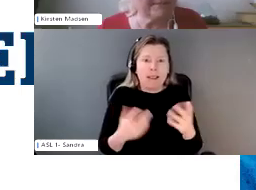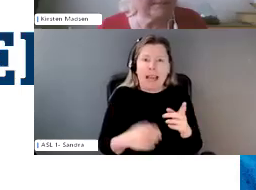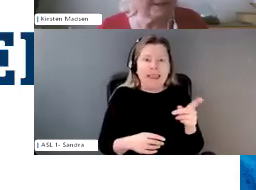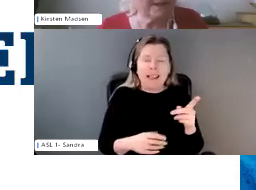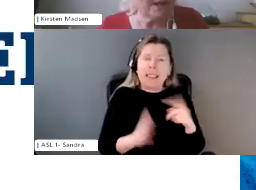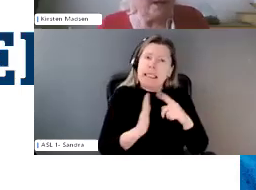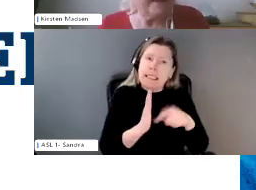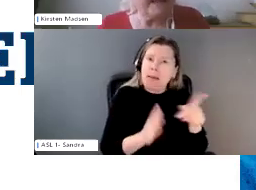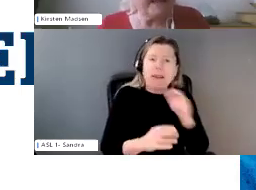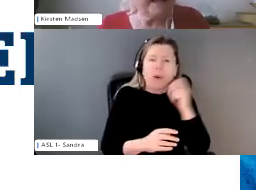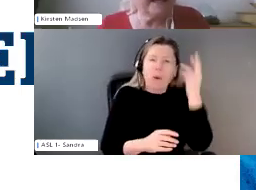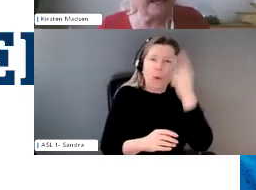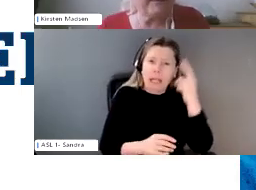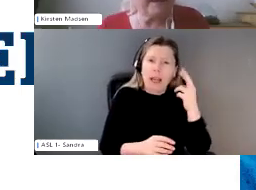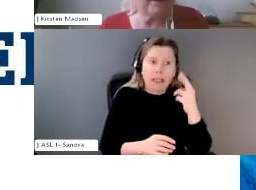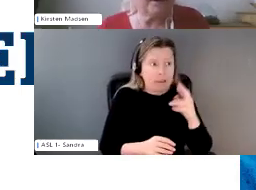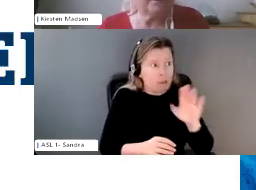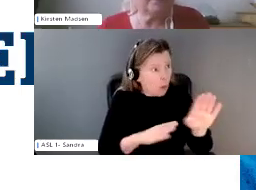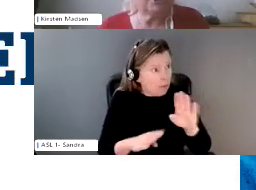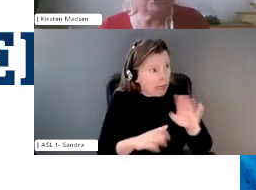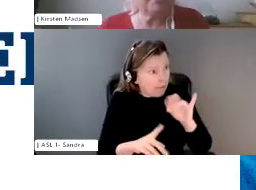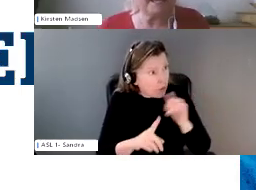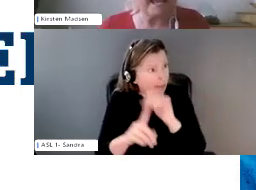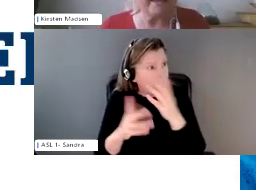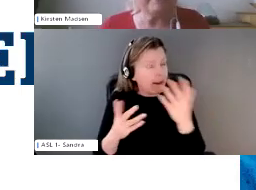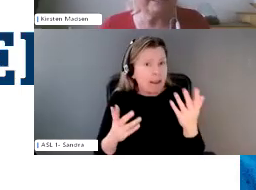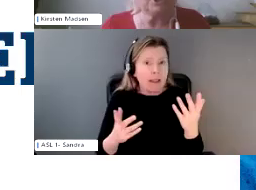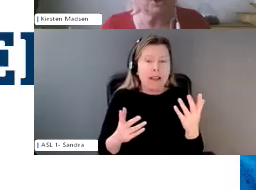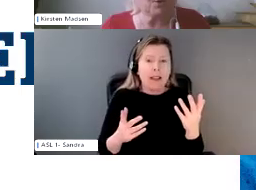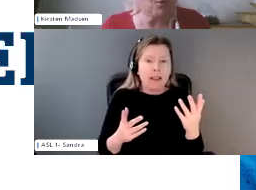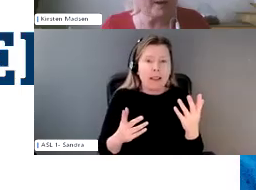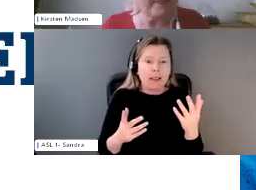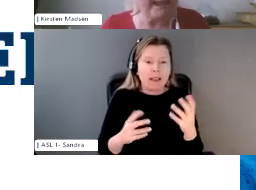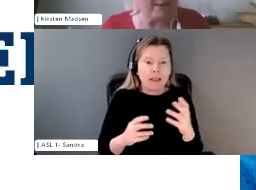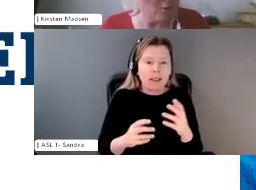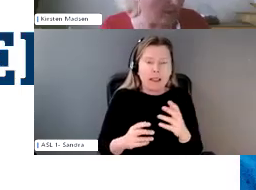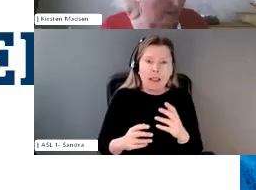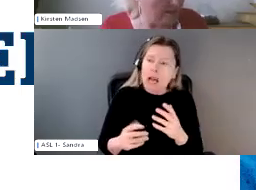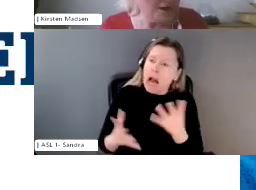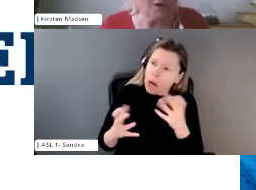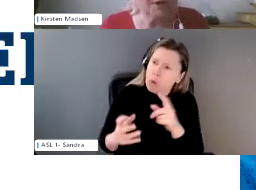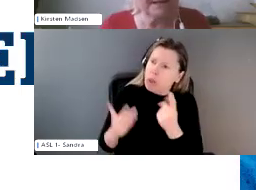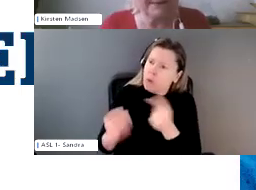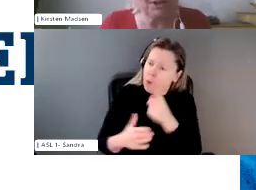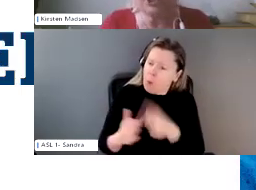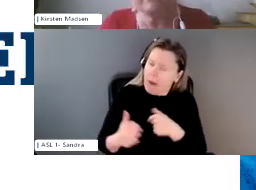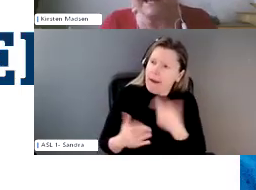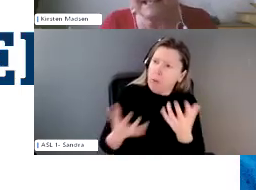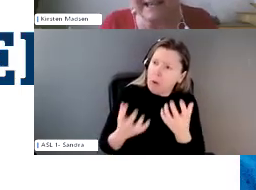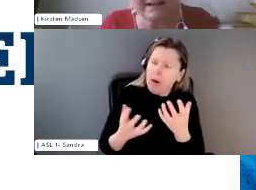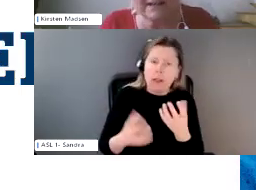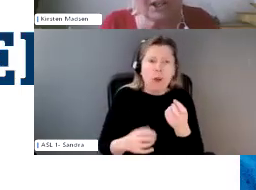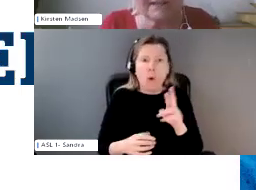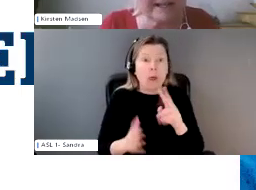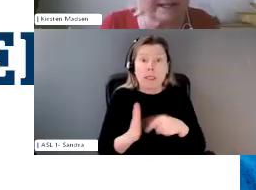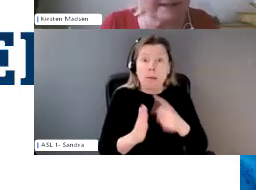bullying. They get people to behave and do what they want, or sometimes just